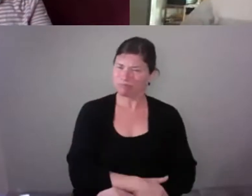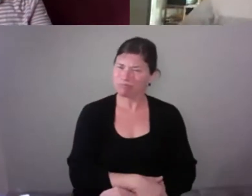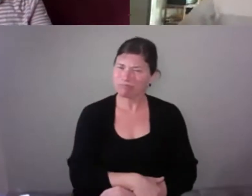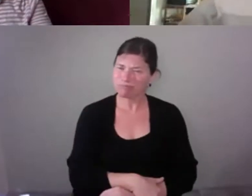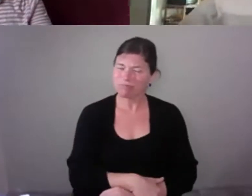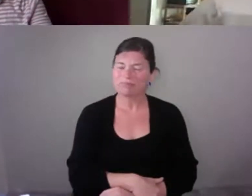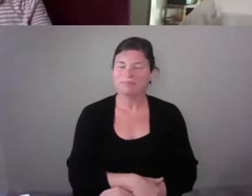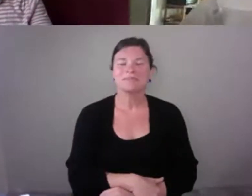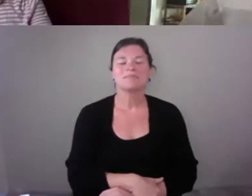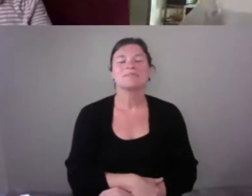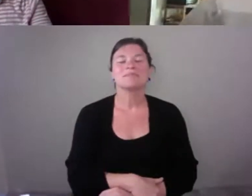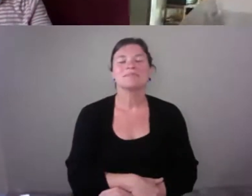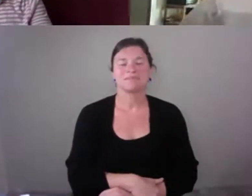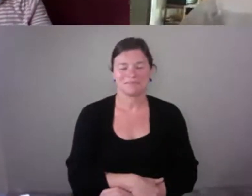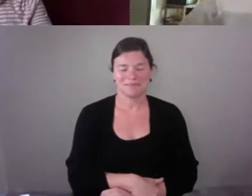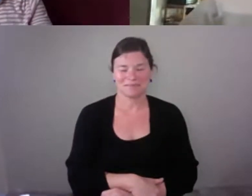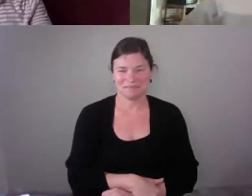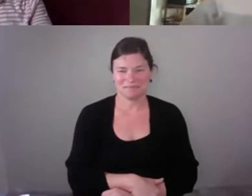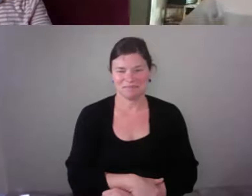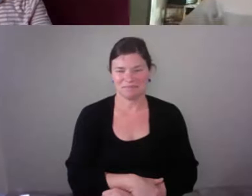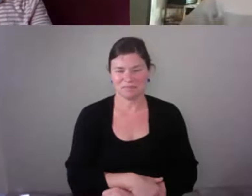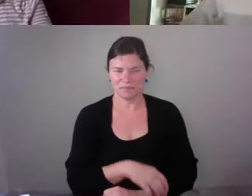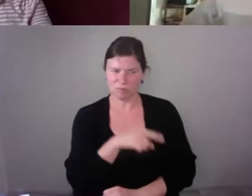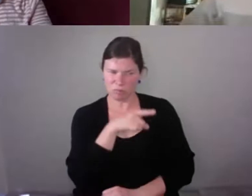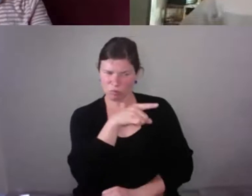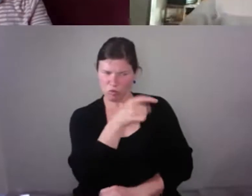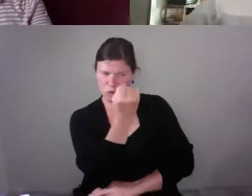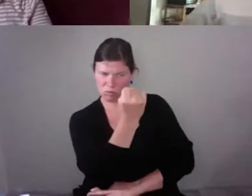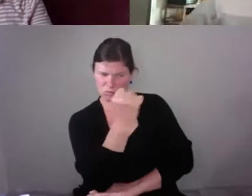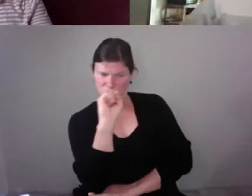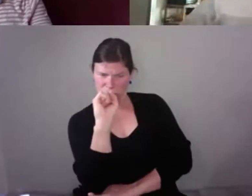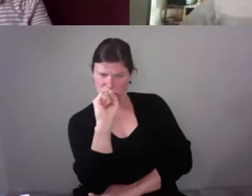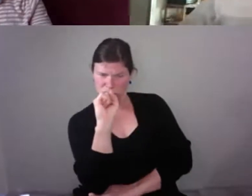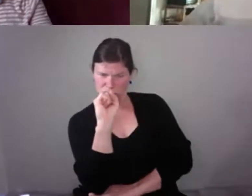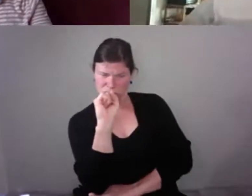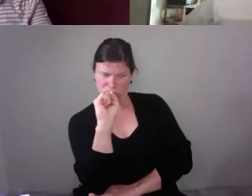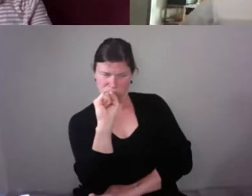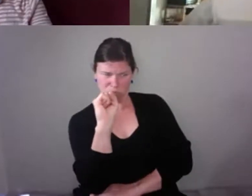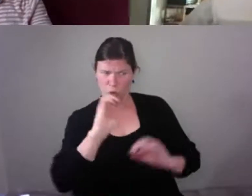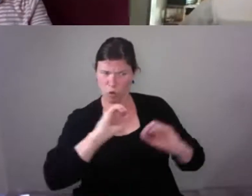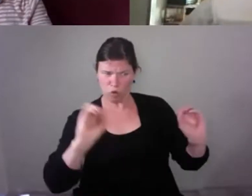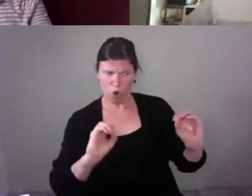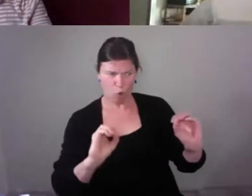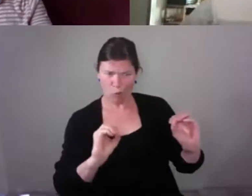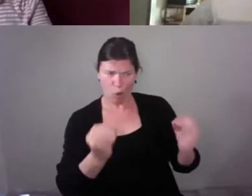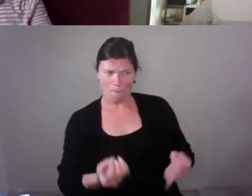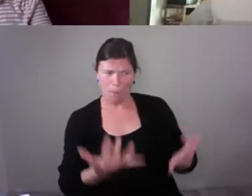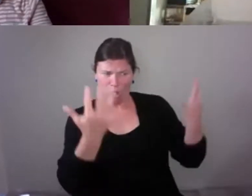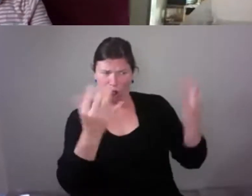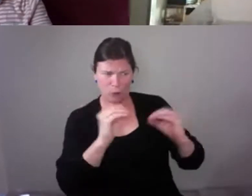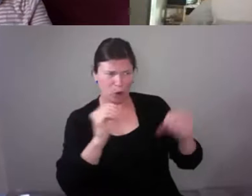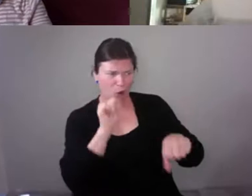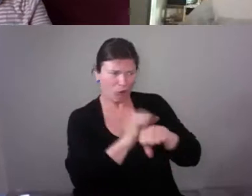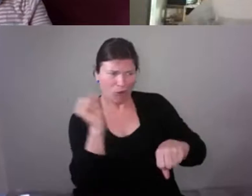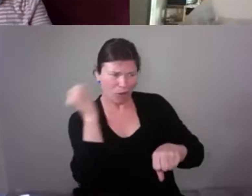Yeah. So and when you protested, you didn't like nobody burned anything down. No, no,